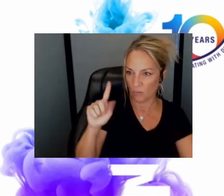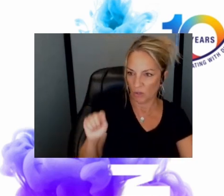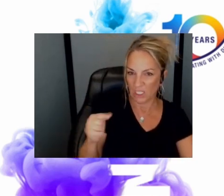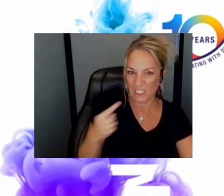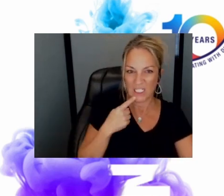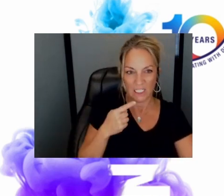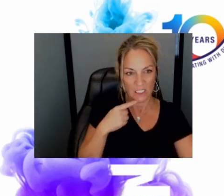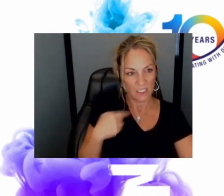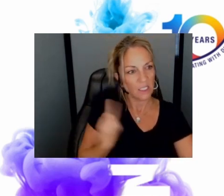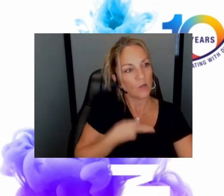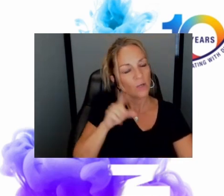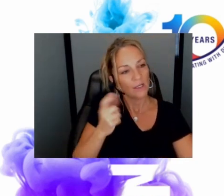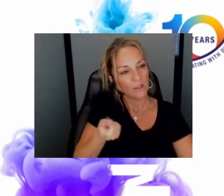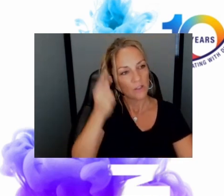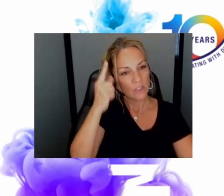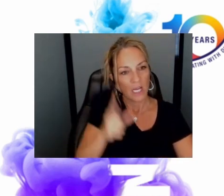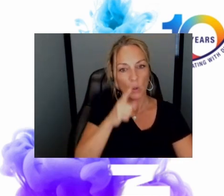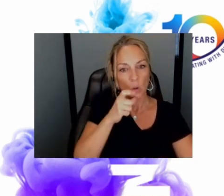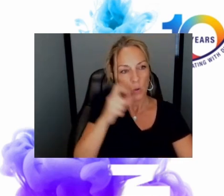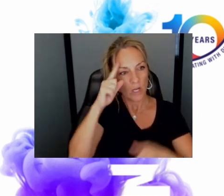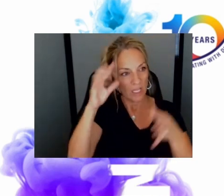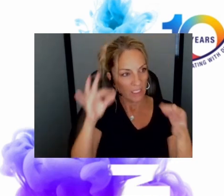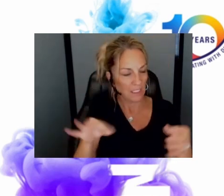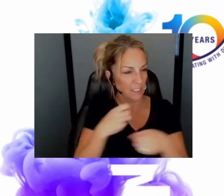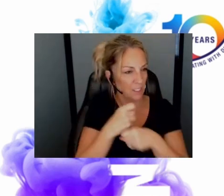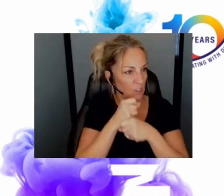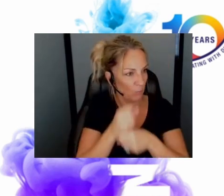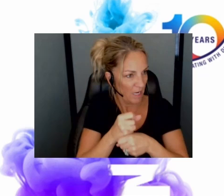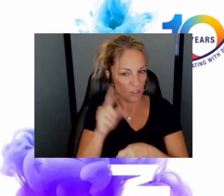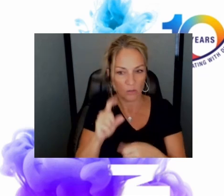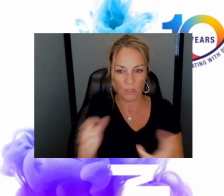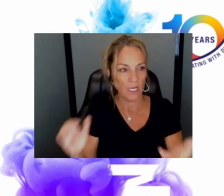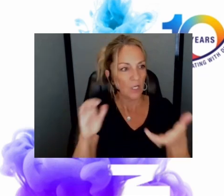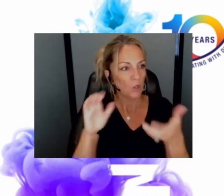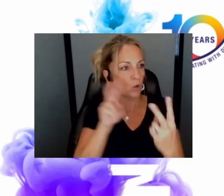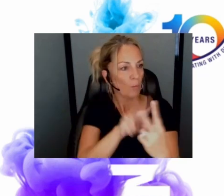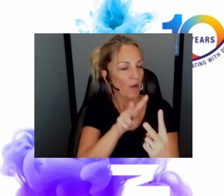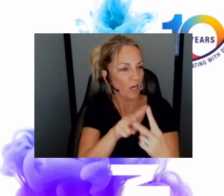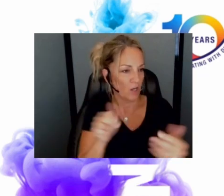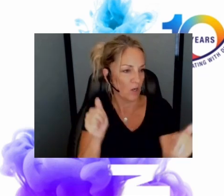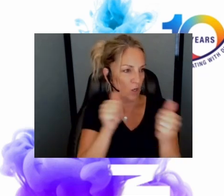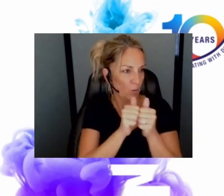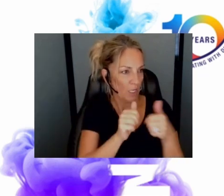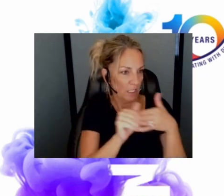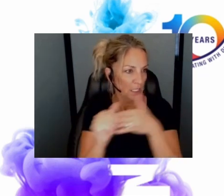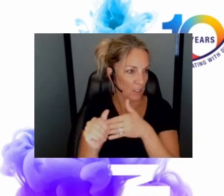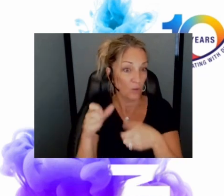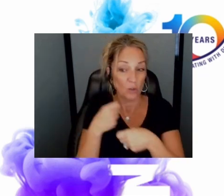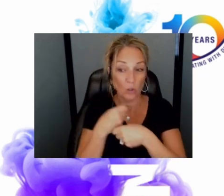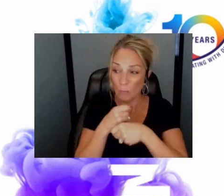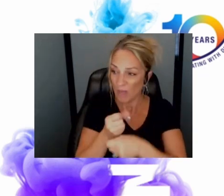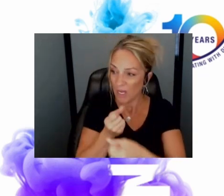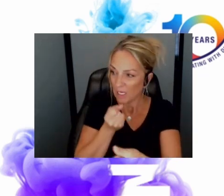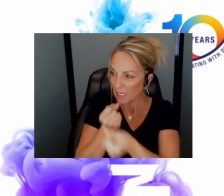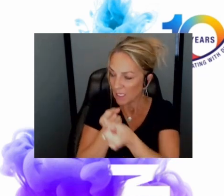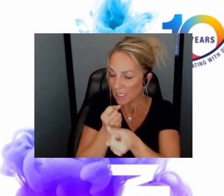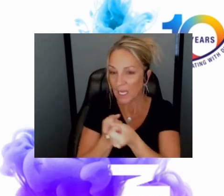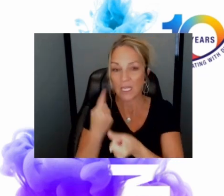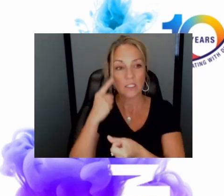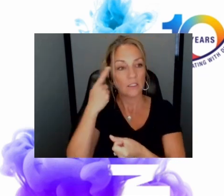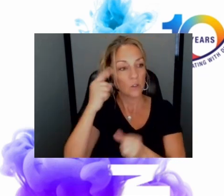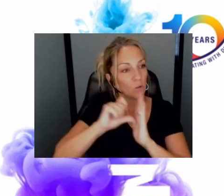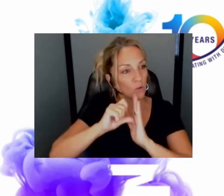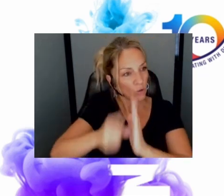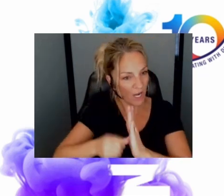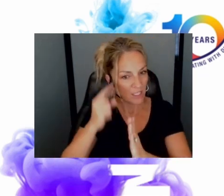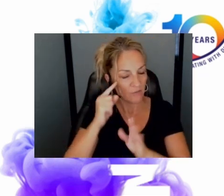makers are and really partner with leadership, to make a case for sort of stress the importance of accessibility and then to make the